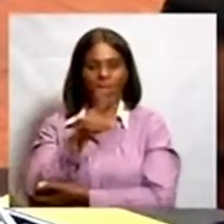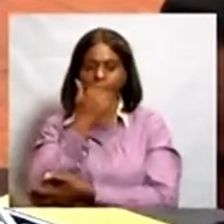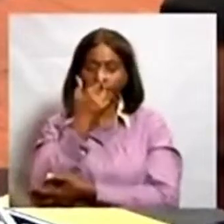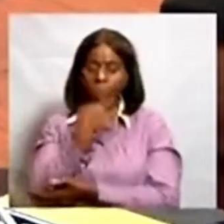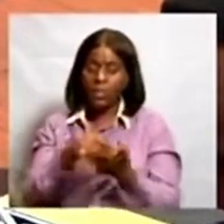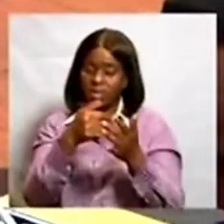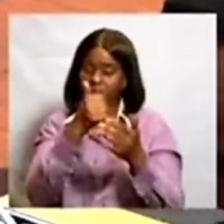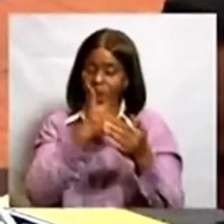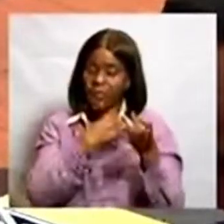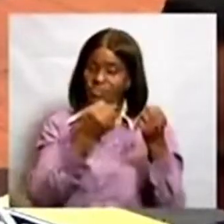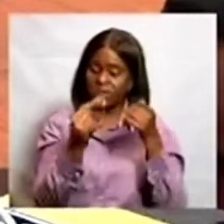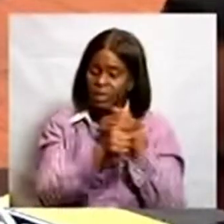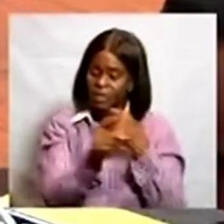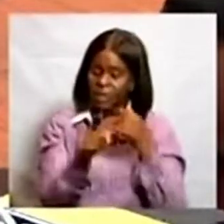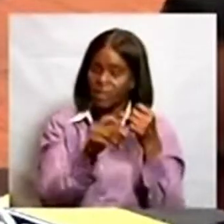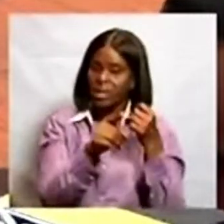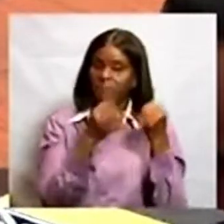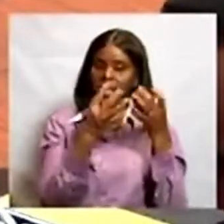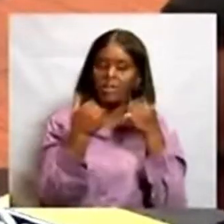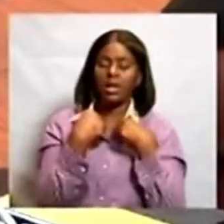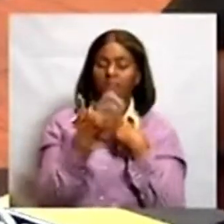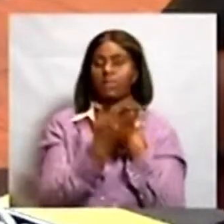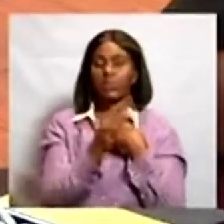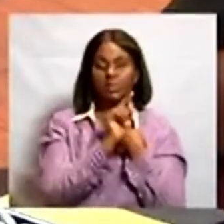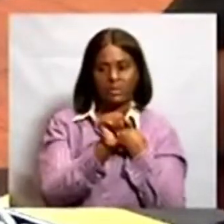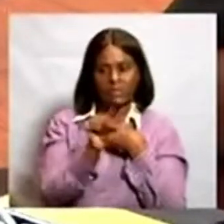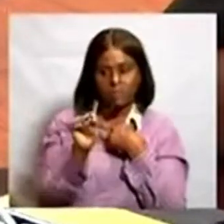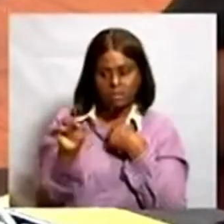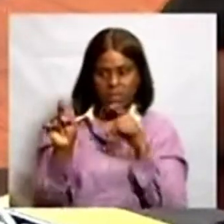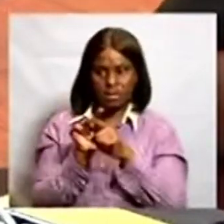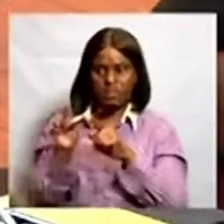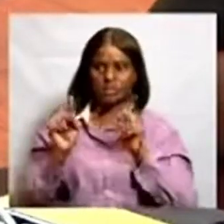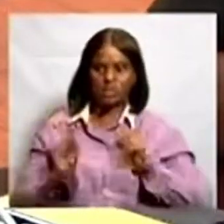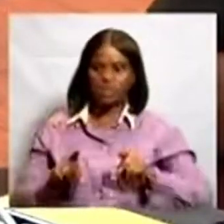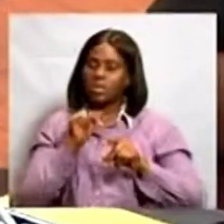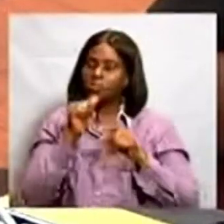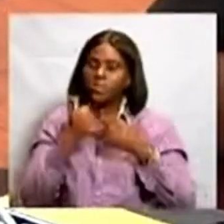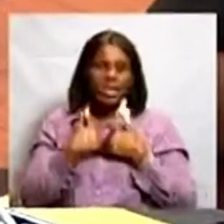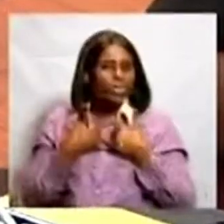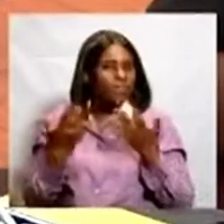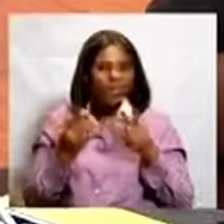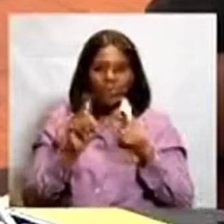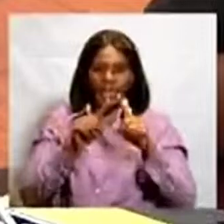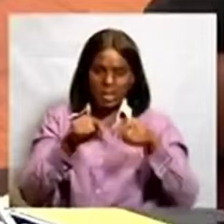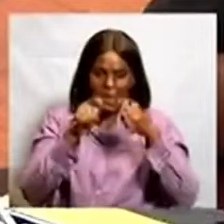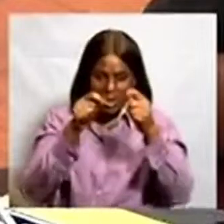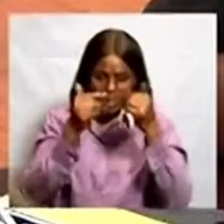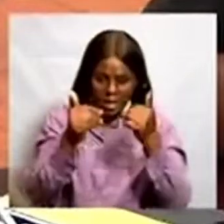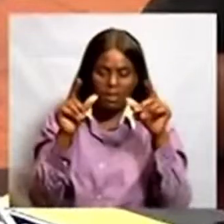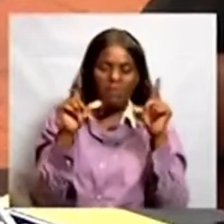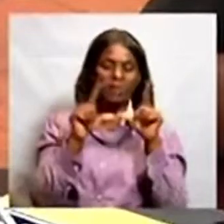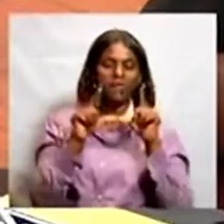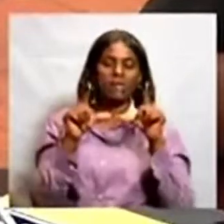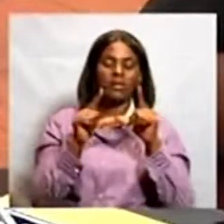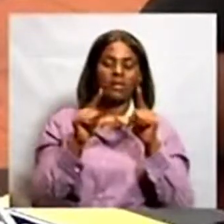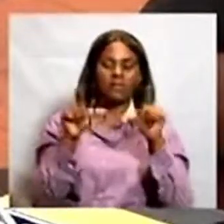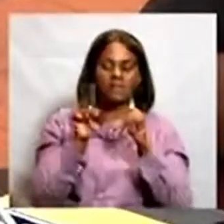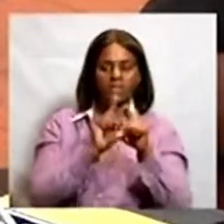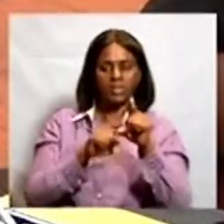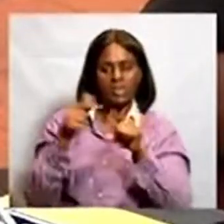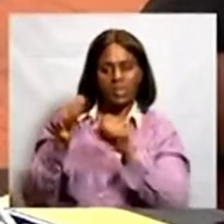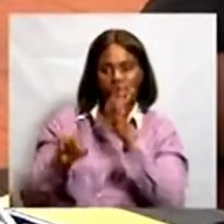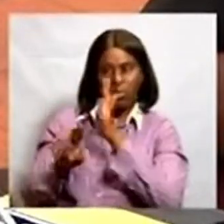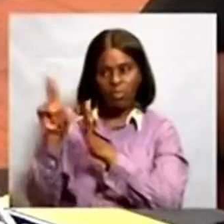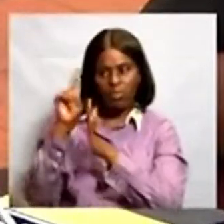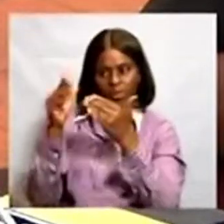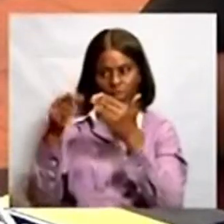so many this, you must have so many this, you must have so many this. And this person does not have, but is given a license. The university